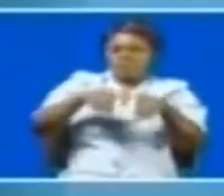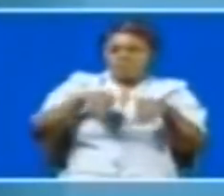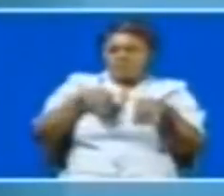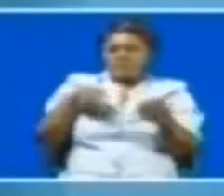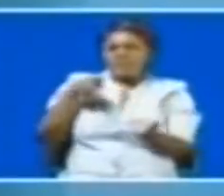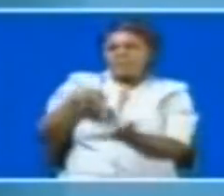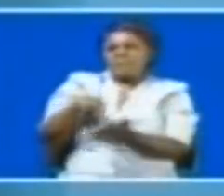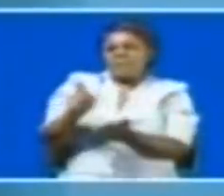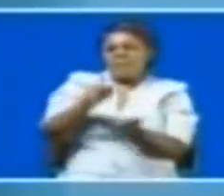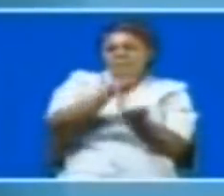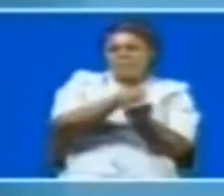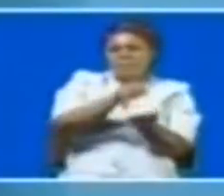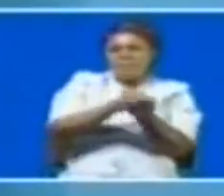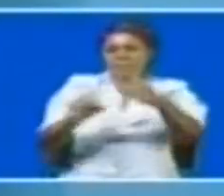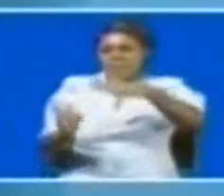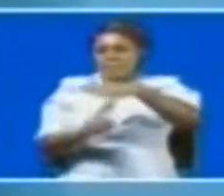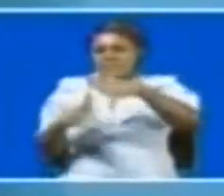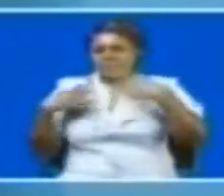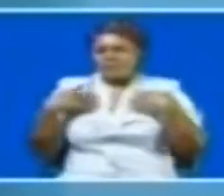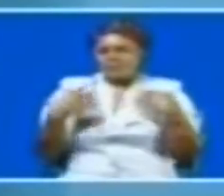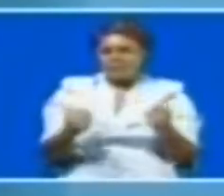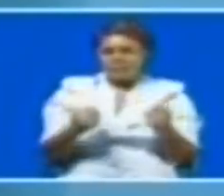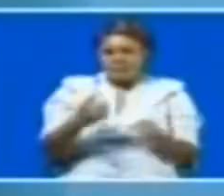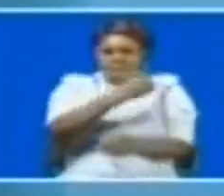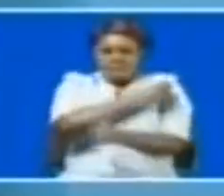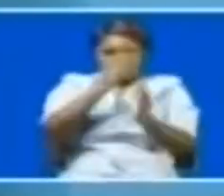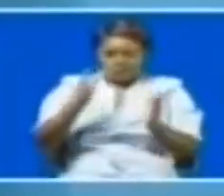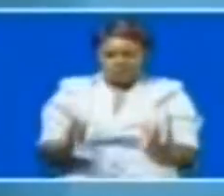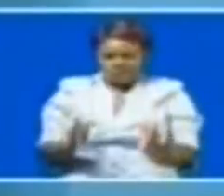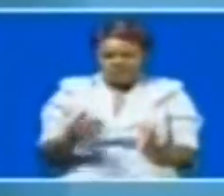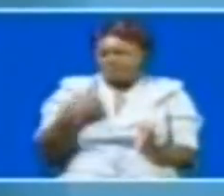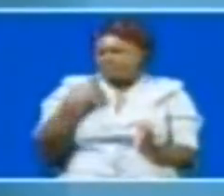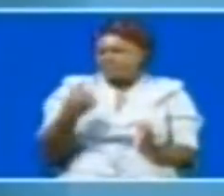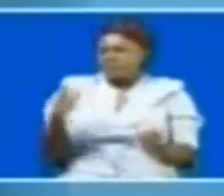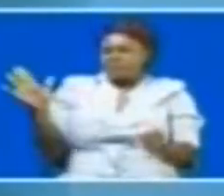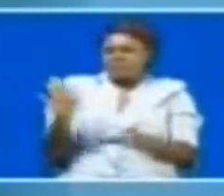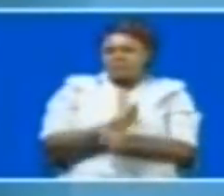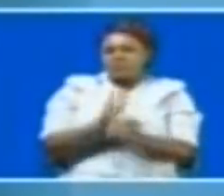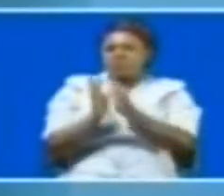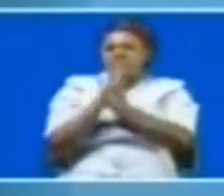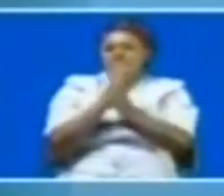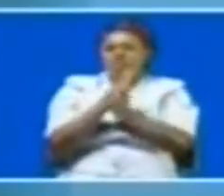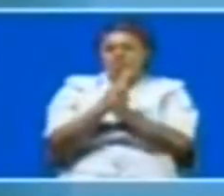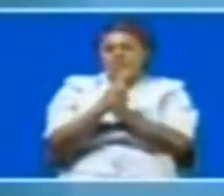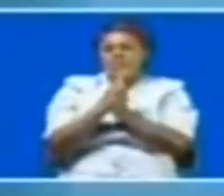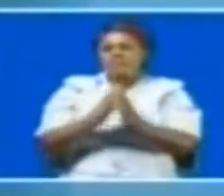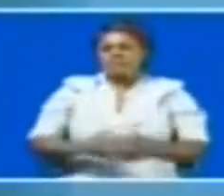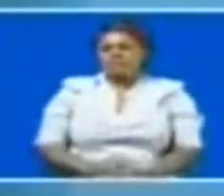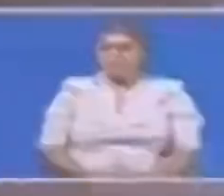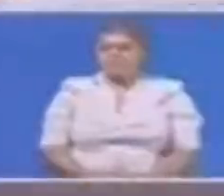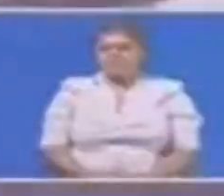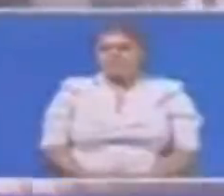of demurrage charges by the Ministry of Health. Dr. Masi Korir now brings you the details of this developing